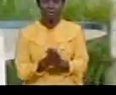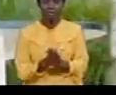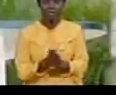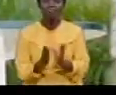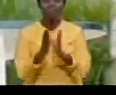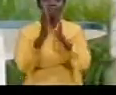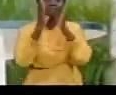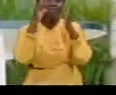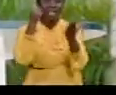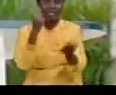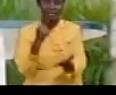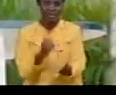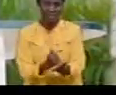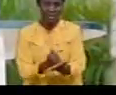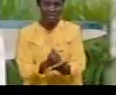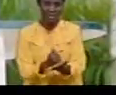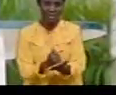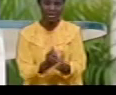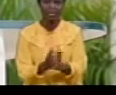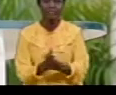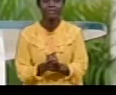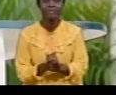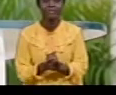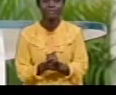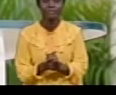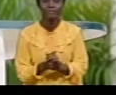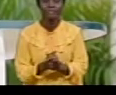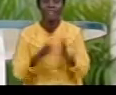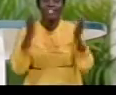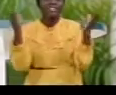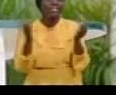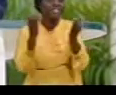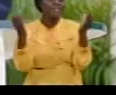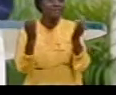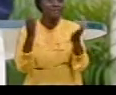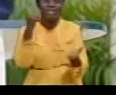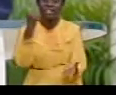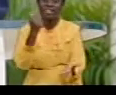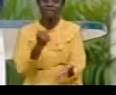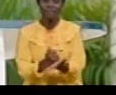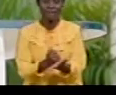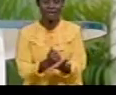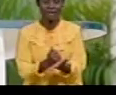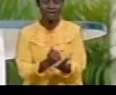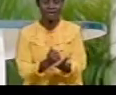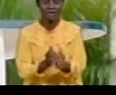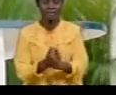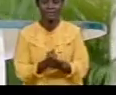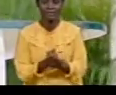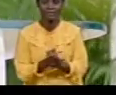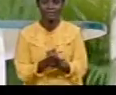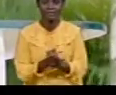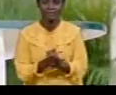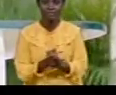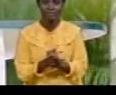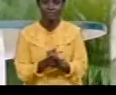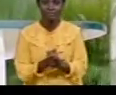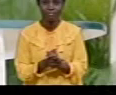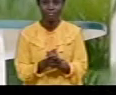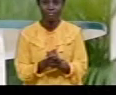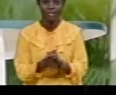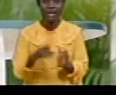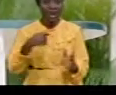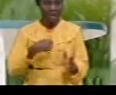bigger amen. A celebration amen. I am so